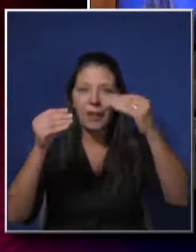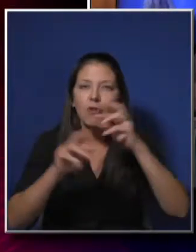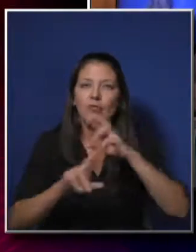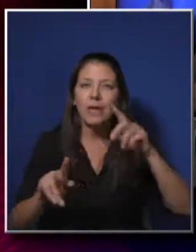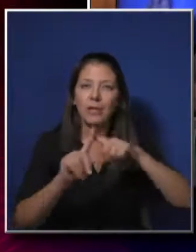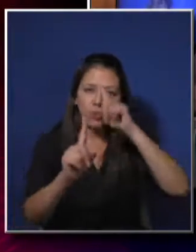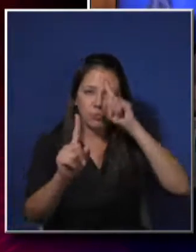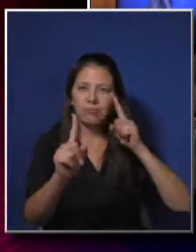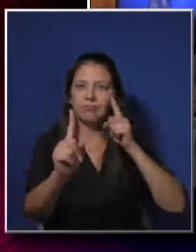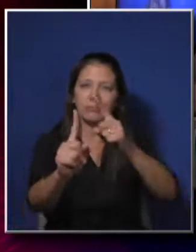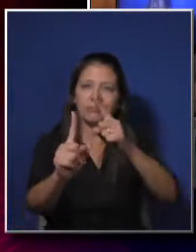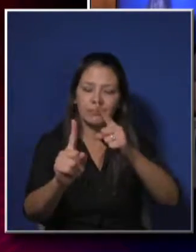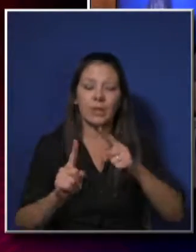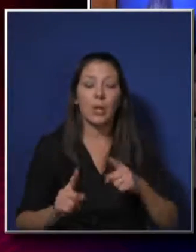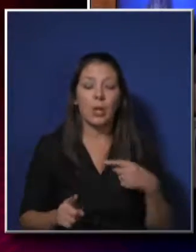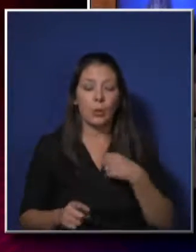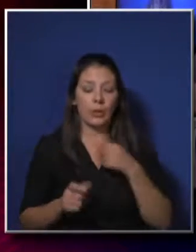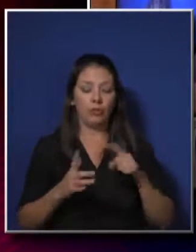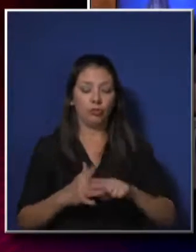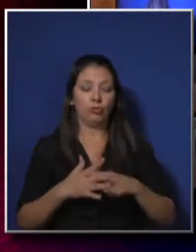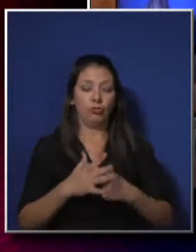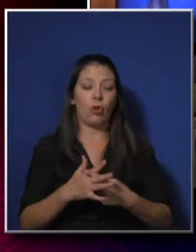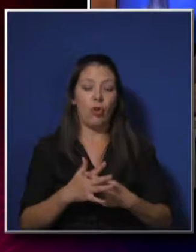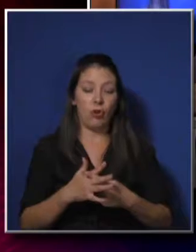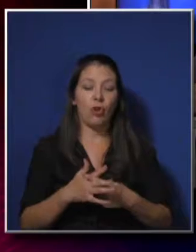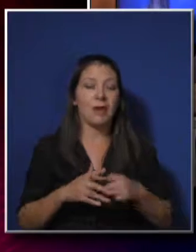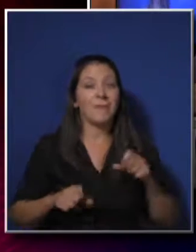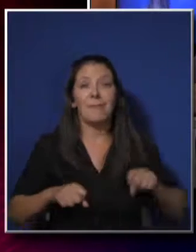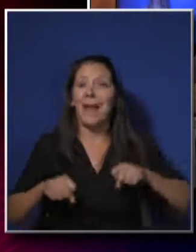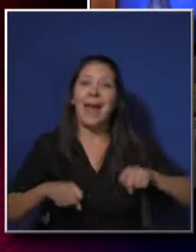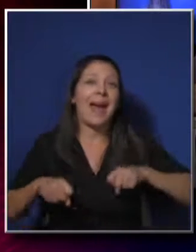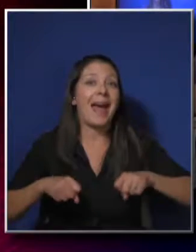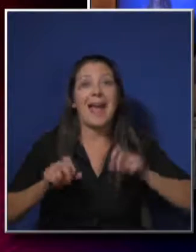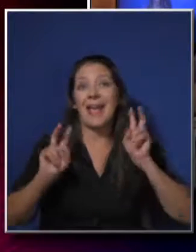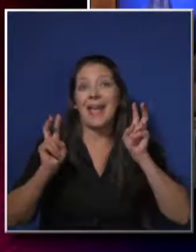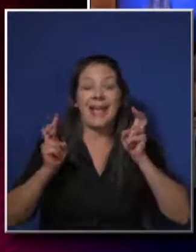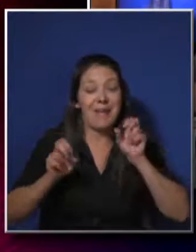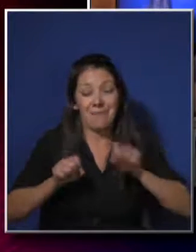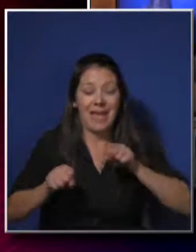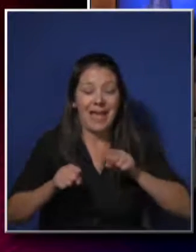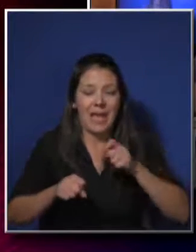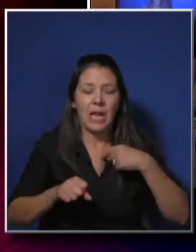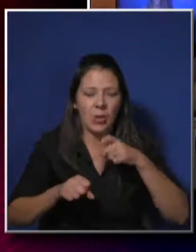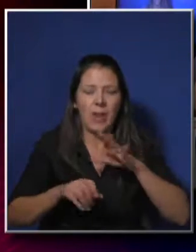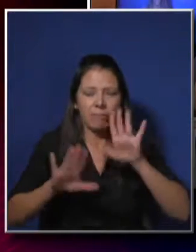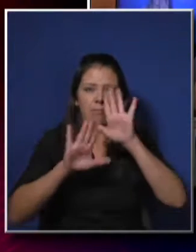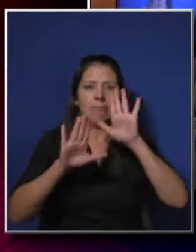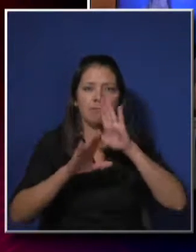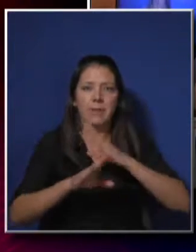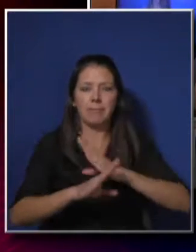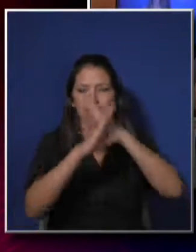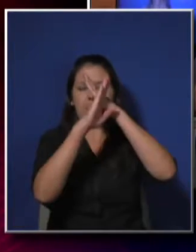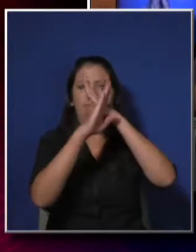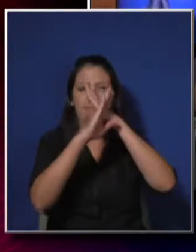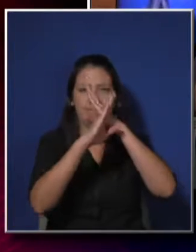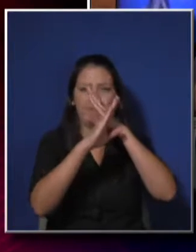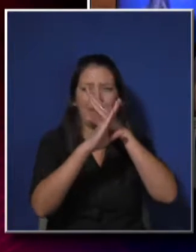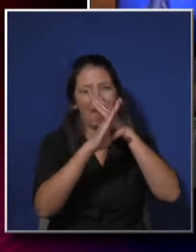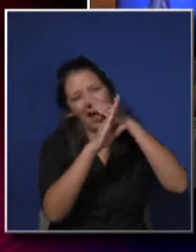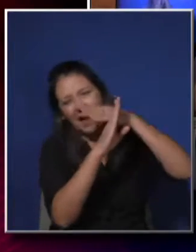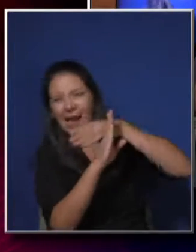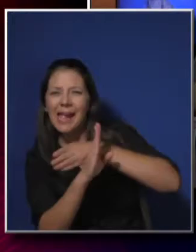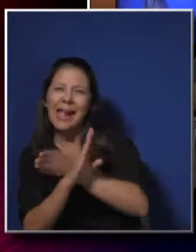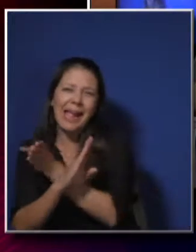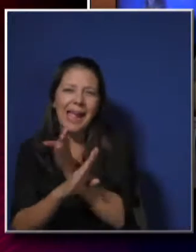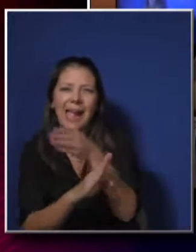goal. We started our plan on our bike and we hit some boulders, and then we got out of the boulders and then we went into the forest and we